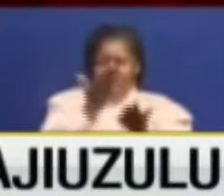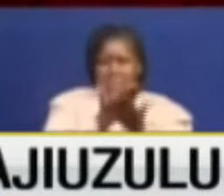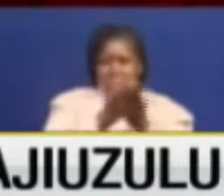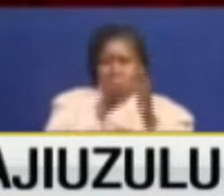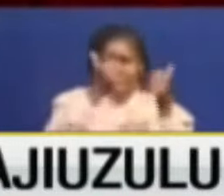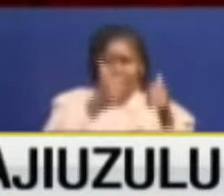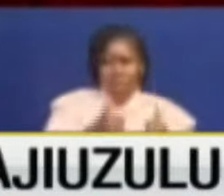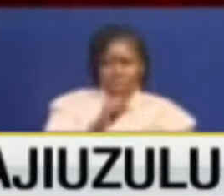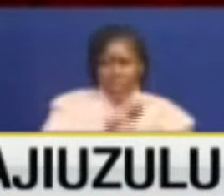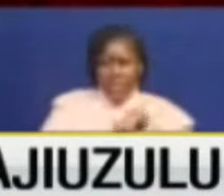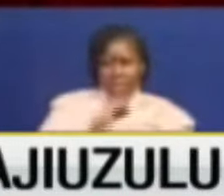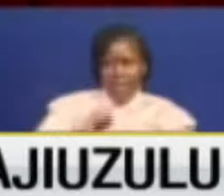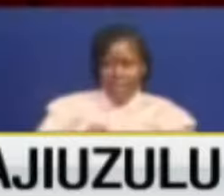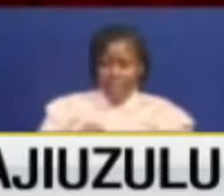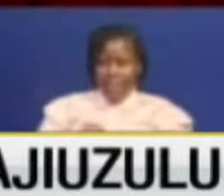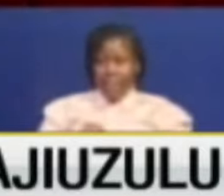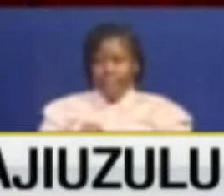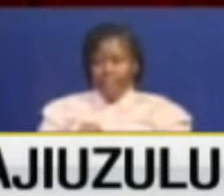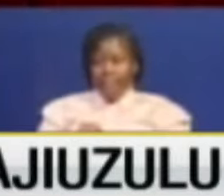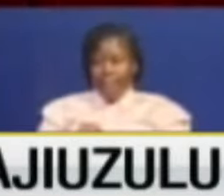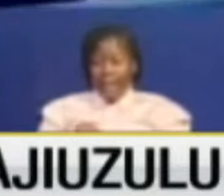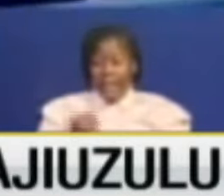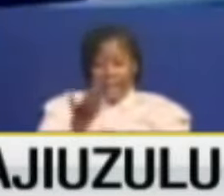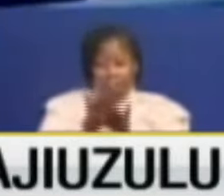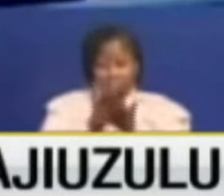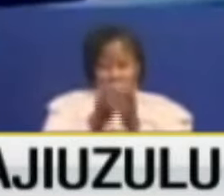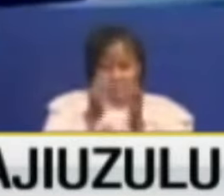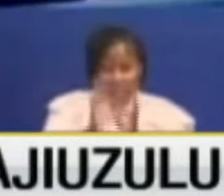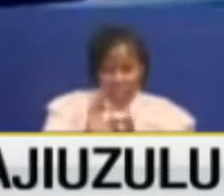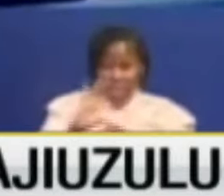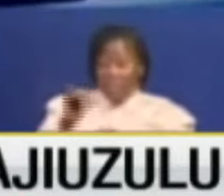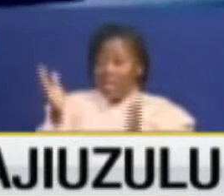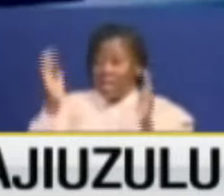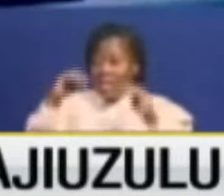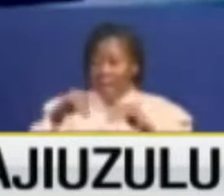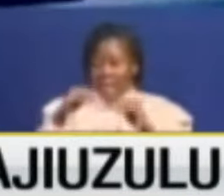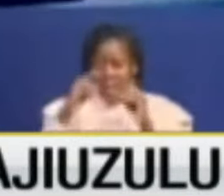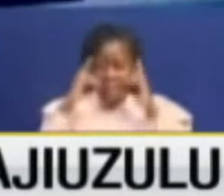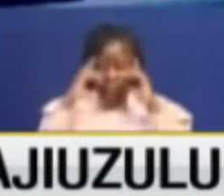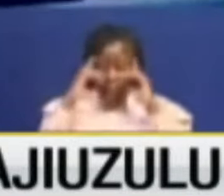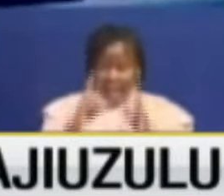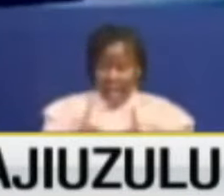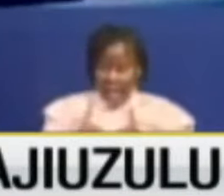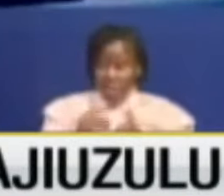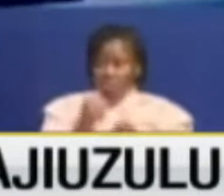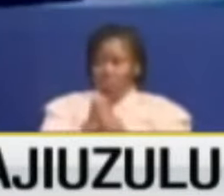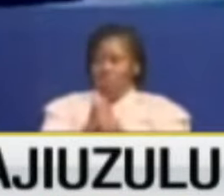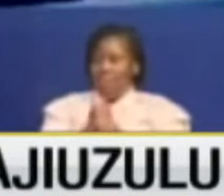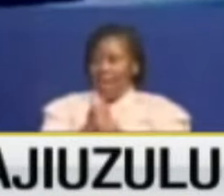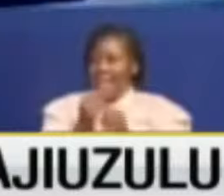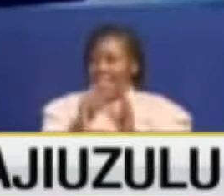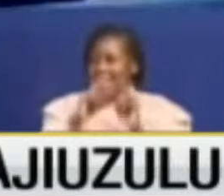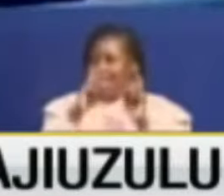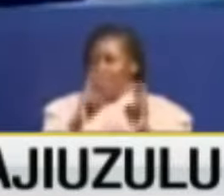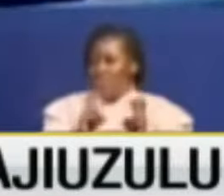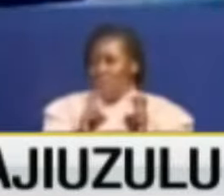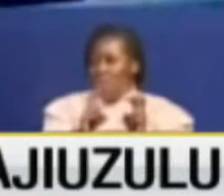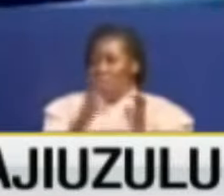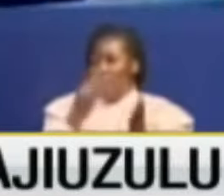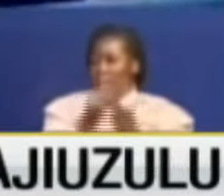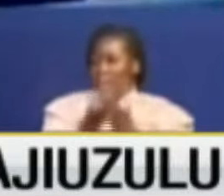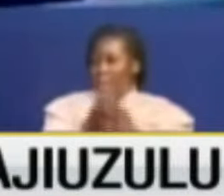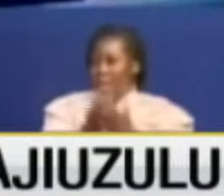this Senate. It is a submission. If the county assembly has decided to make the issue of the